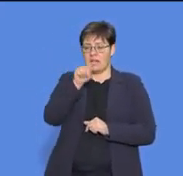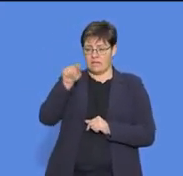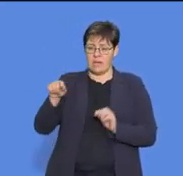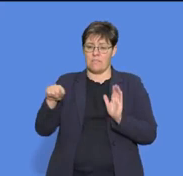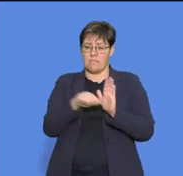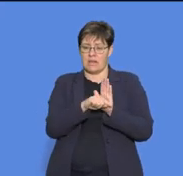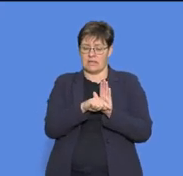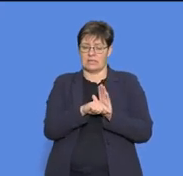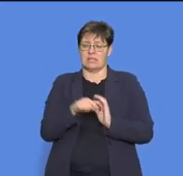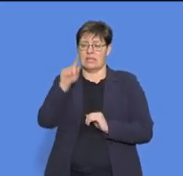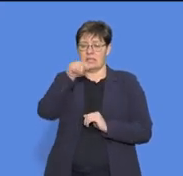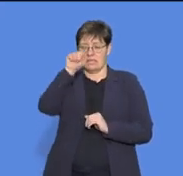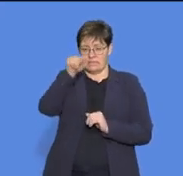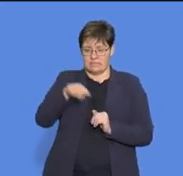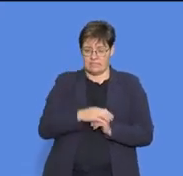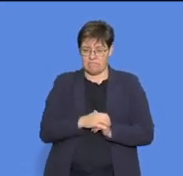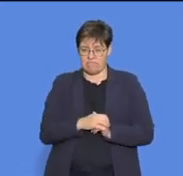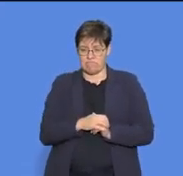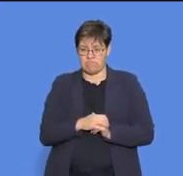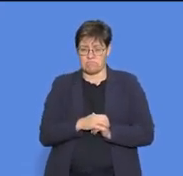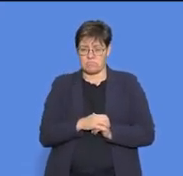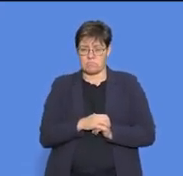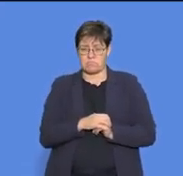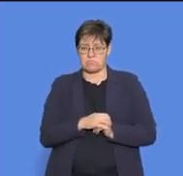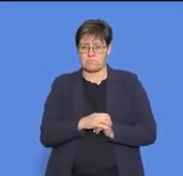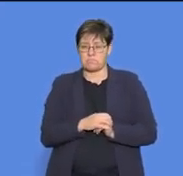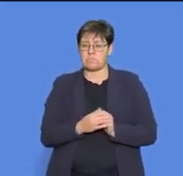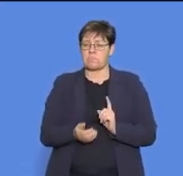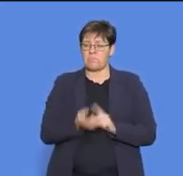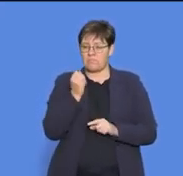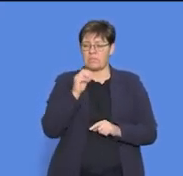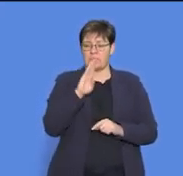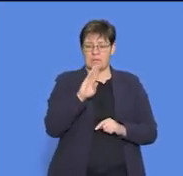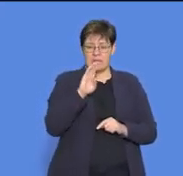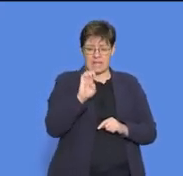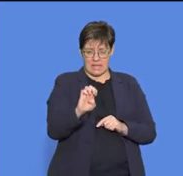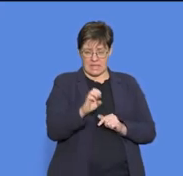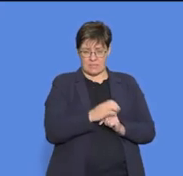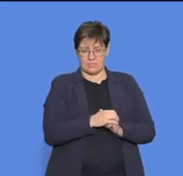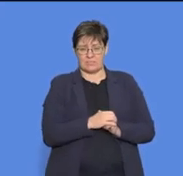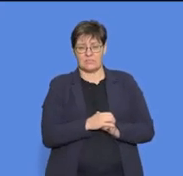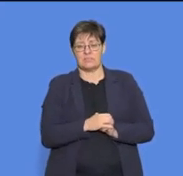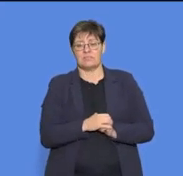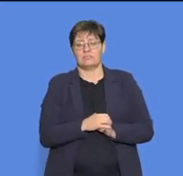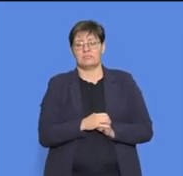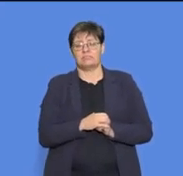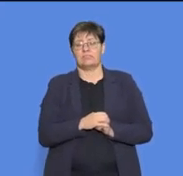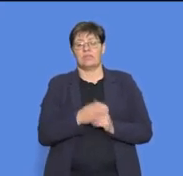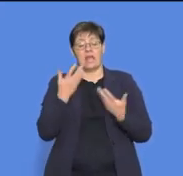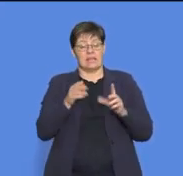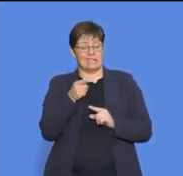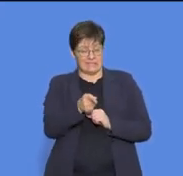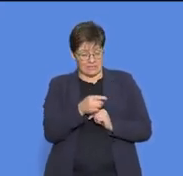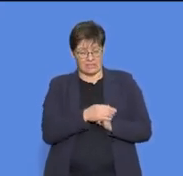be alpha minus theta. Okay, because remember we're trying to find BE, so we're starting to